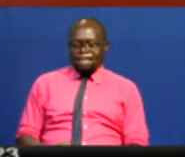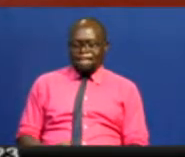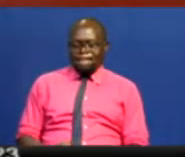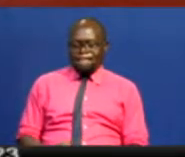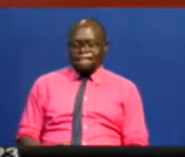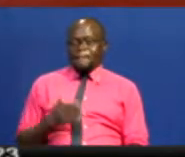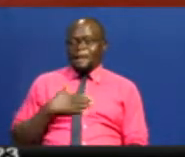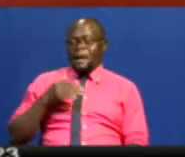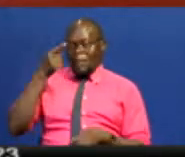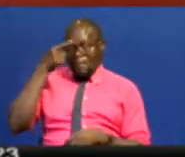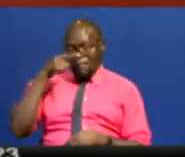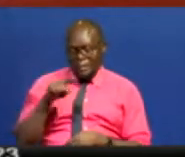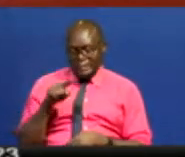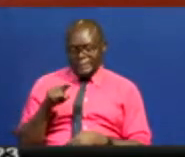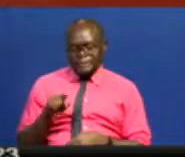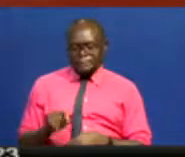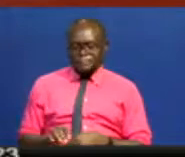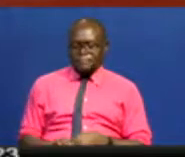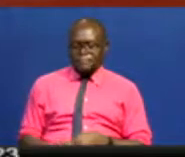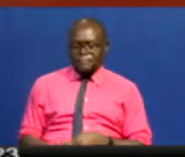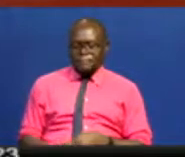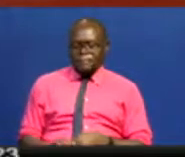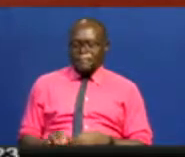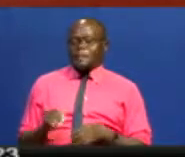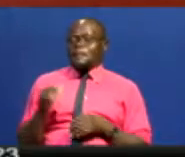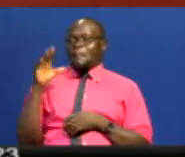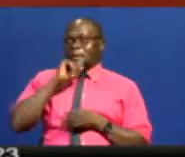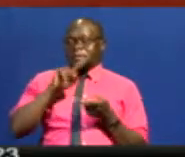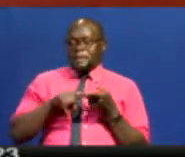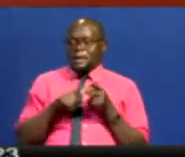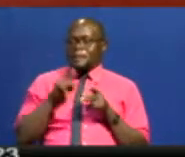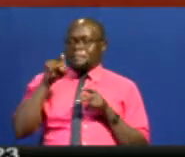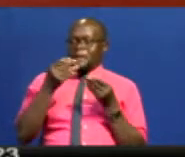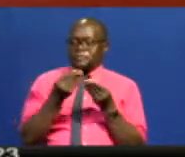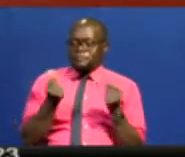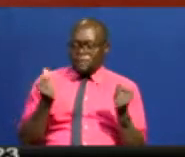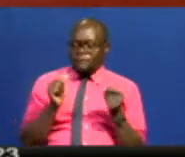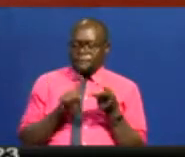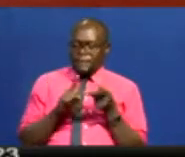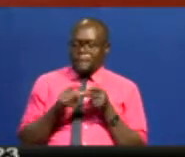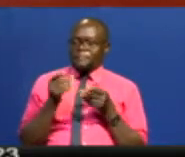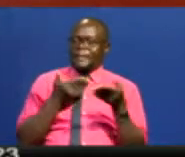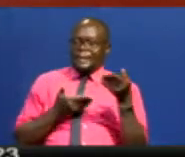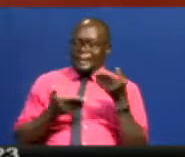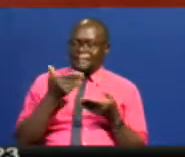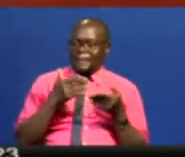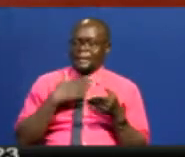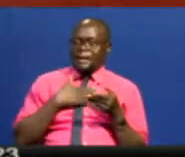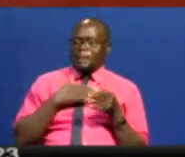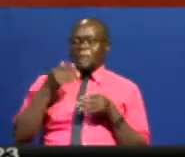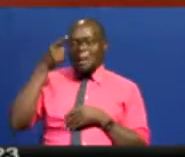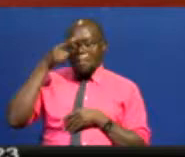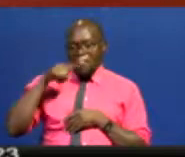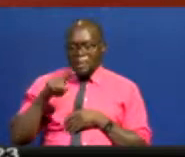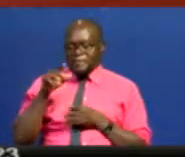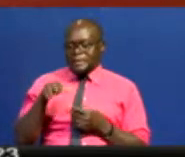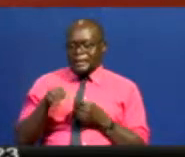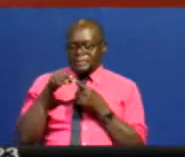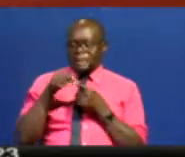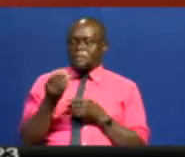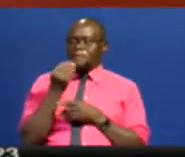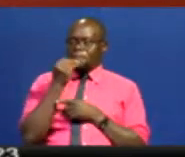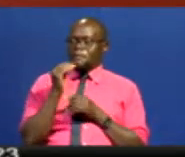our policies are missing, and we need to readdress and recalibrate our policies, especially on food